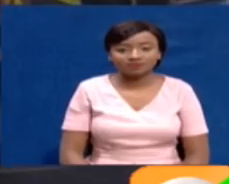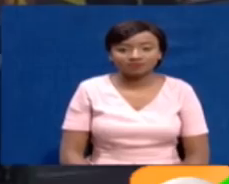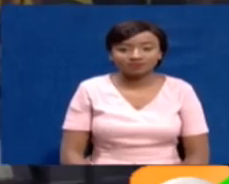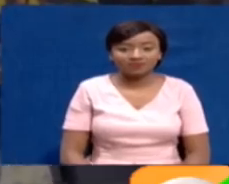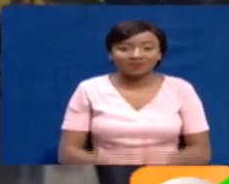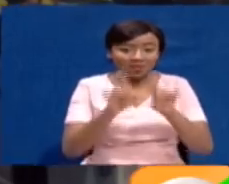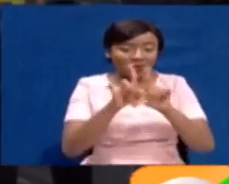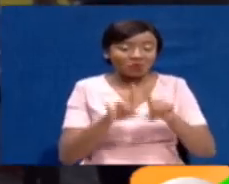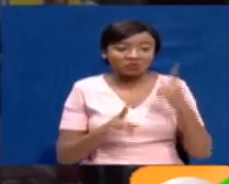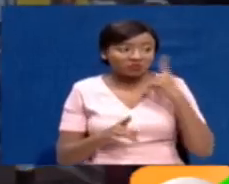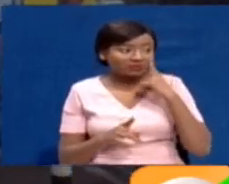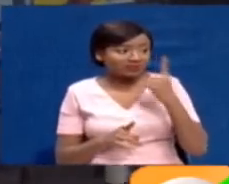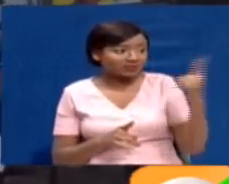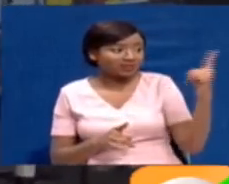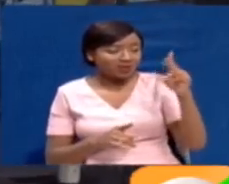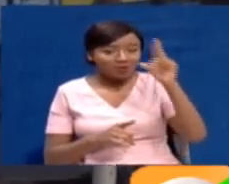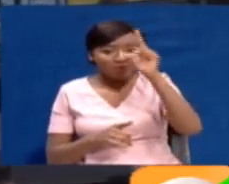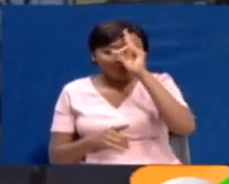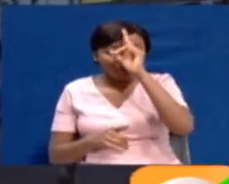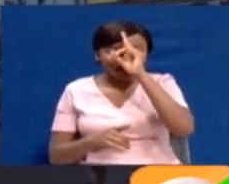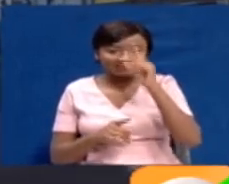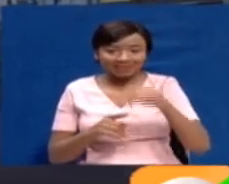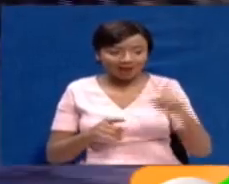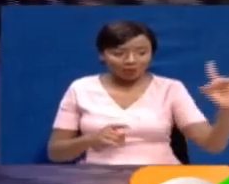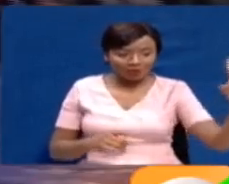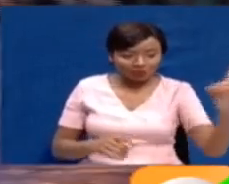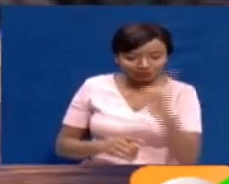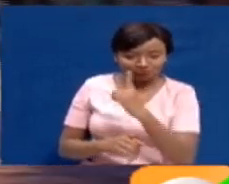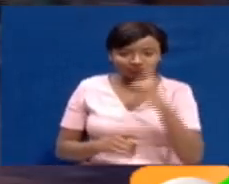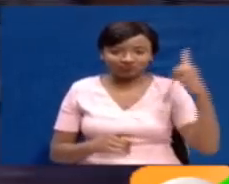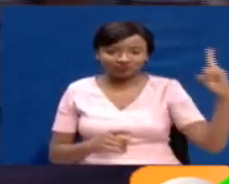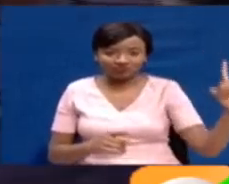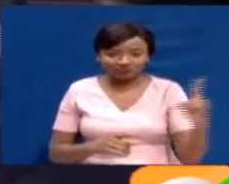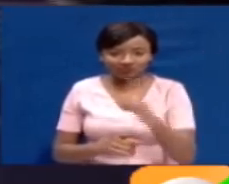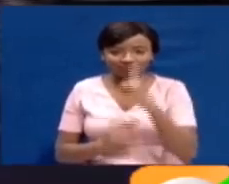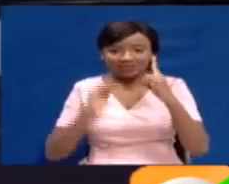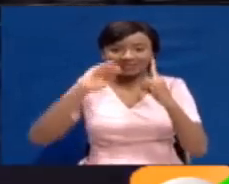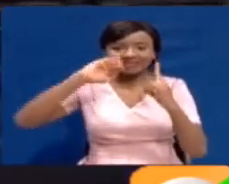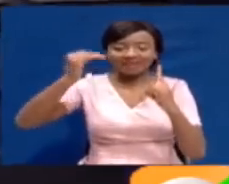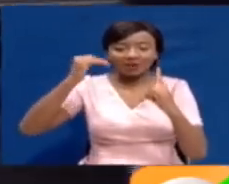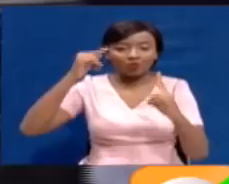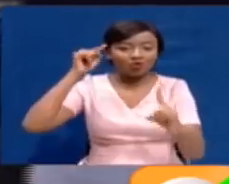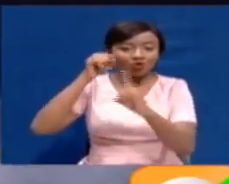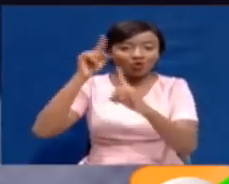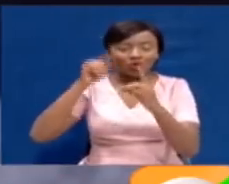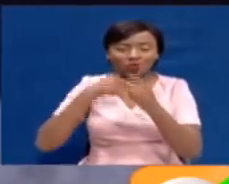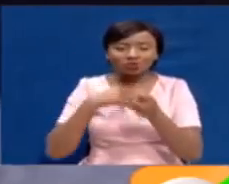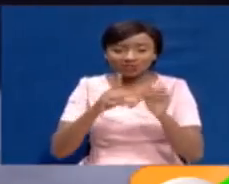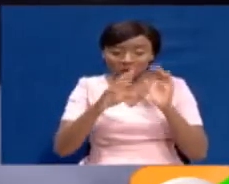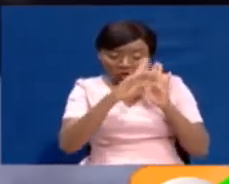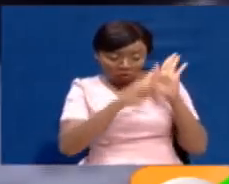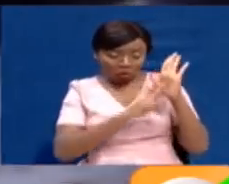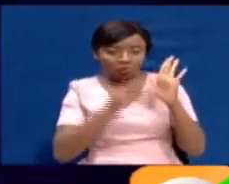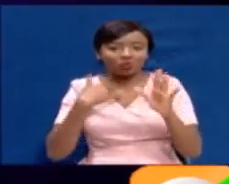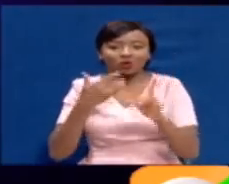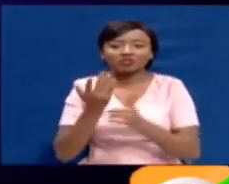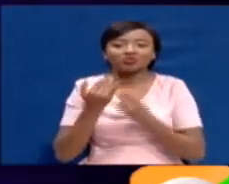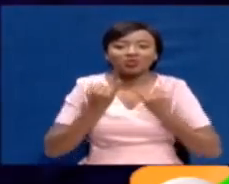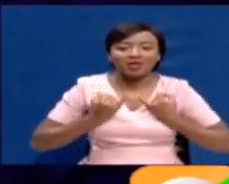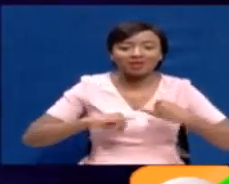police, many of them, are now coming into the city to enforce the curfew. Remember,